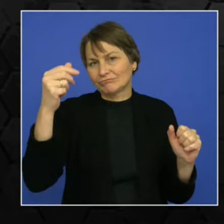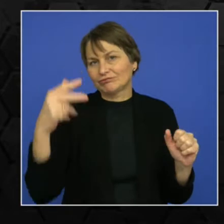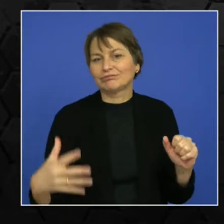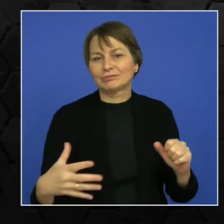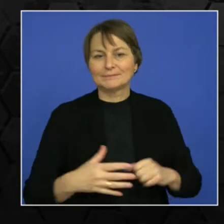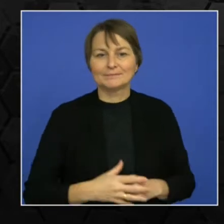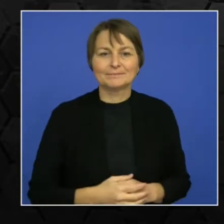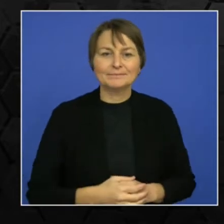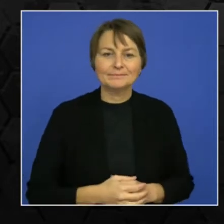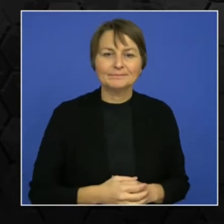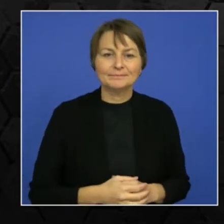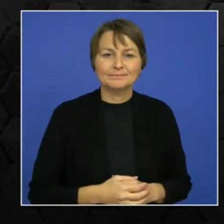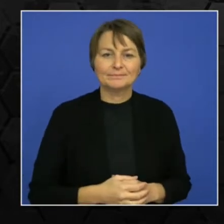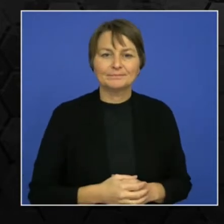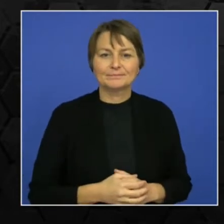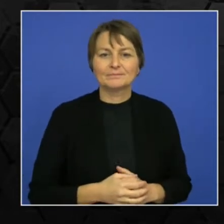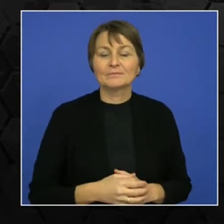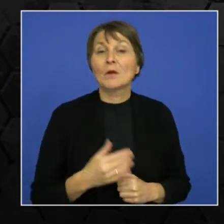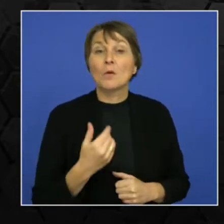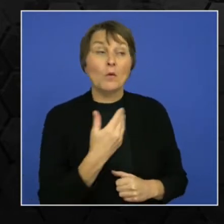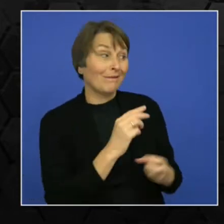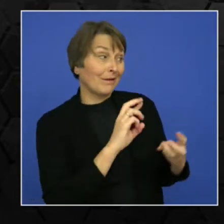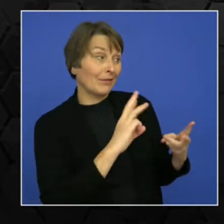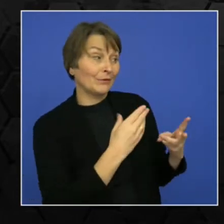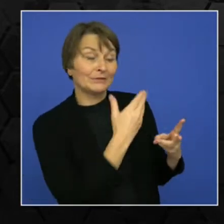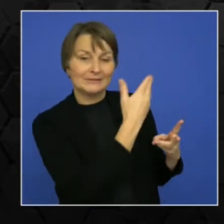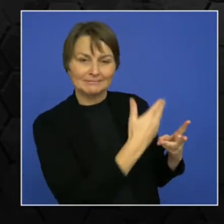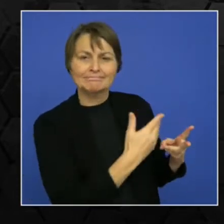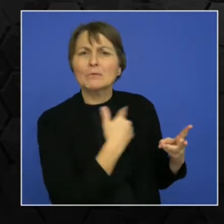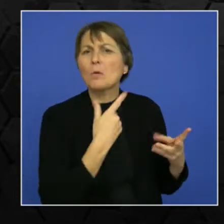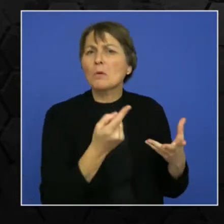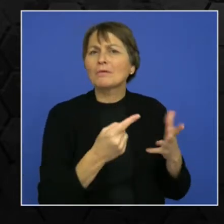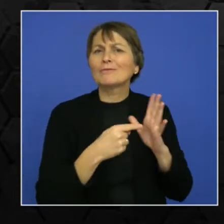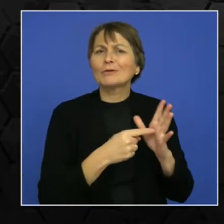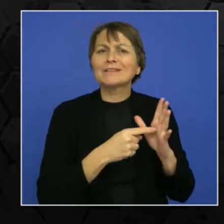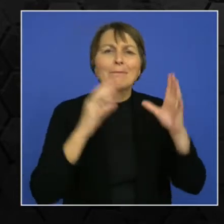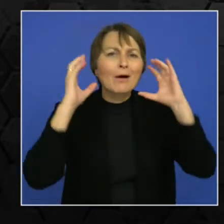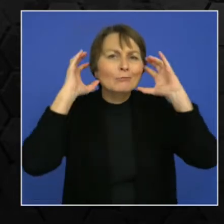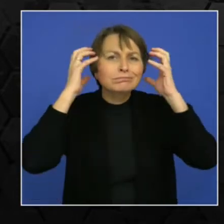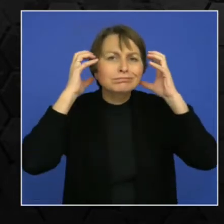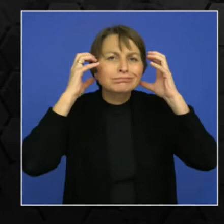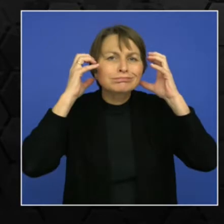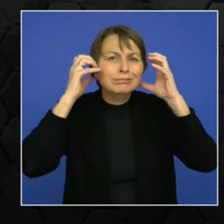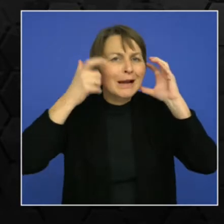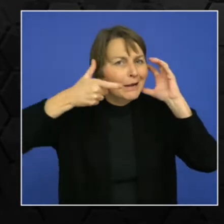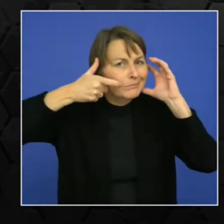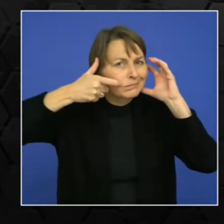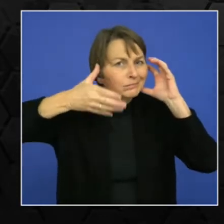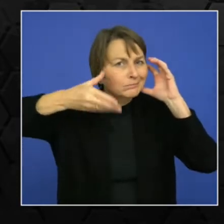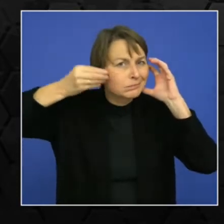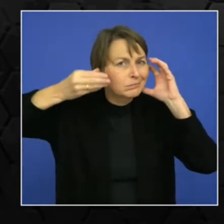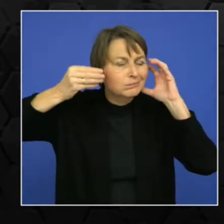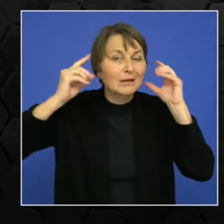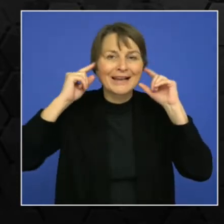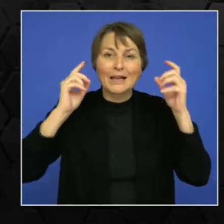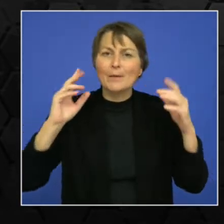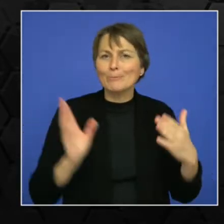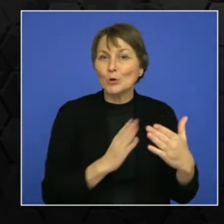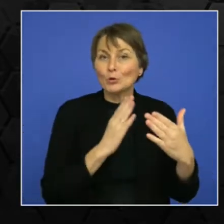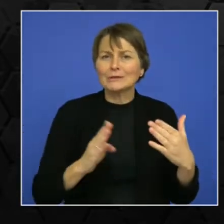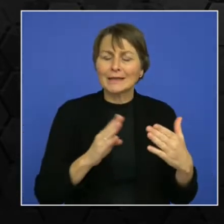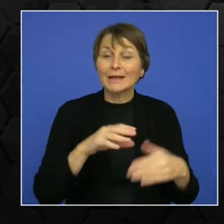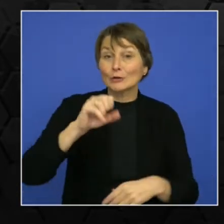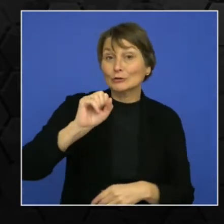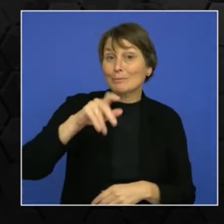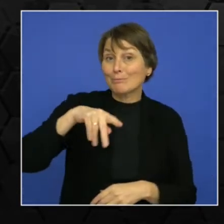applications like music-based applications, we have Spotify. So Spotify is like, for example, if you like one type of genre, it will